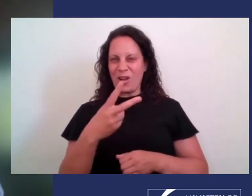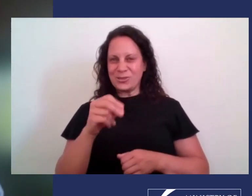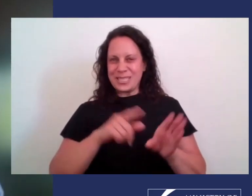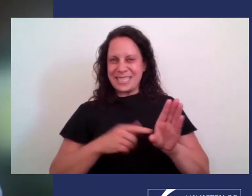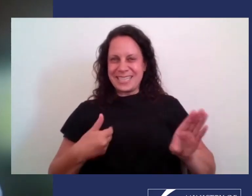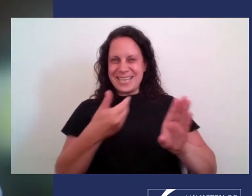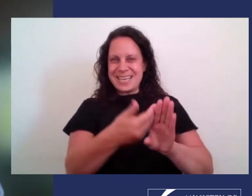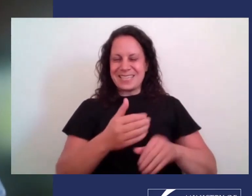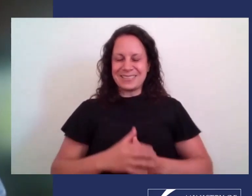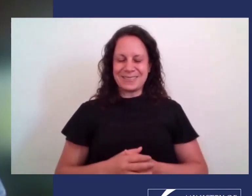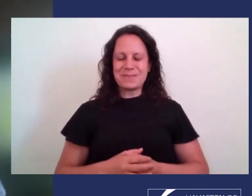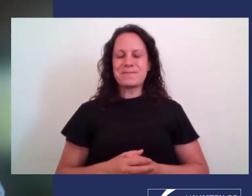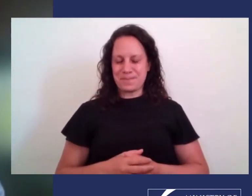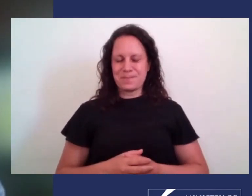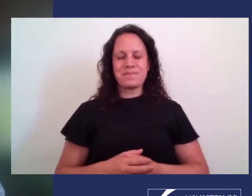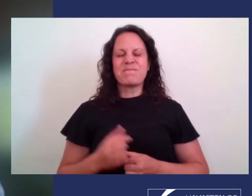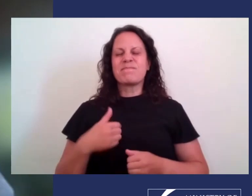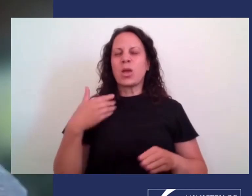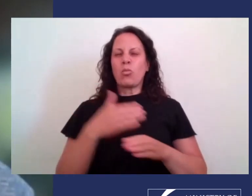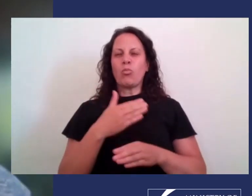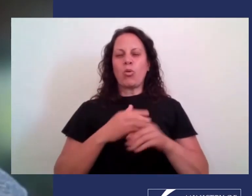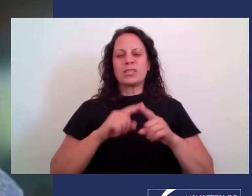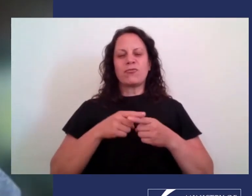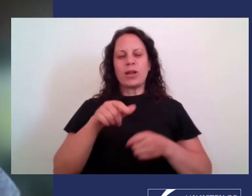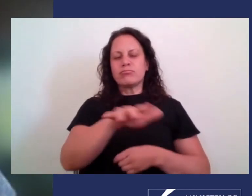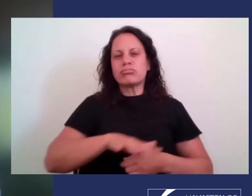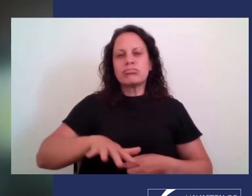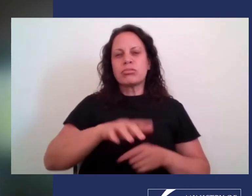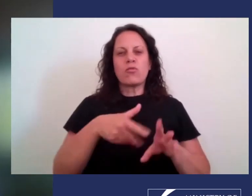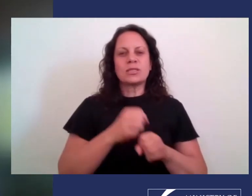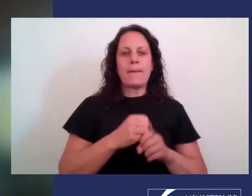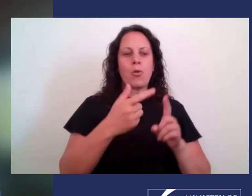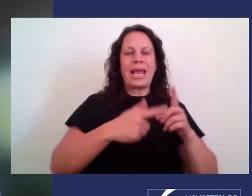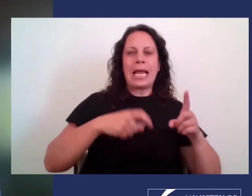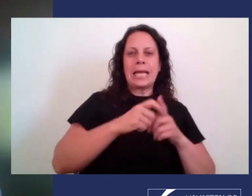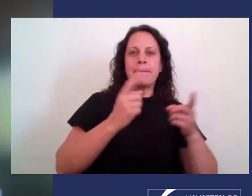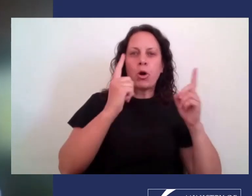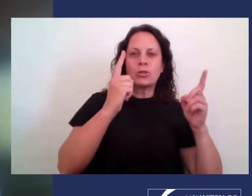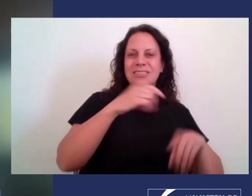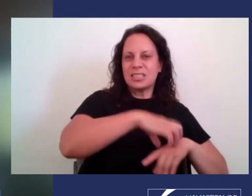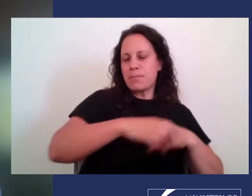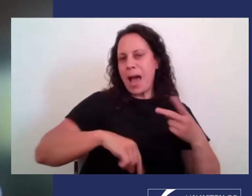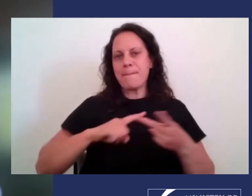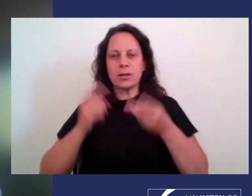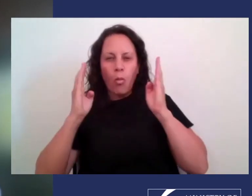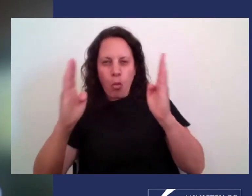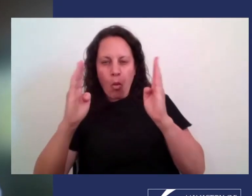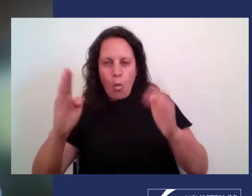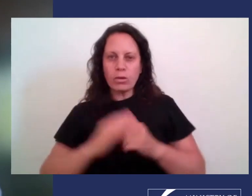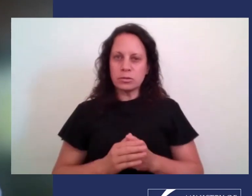I work in a variety of settings. I work in the emergency department and I work in the wards looking